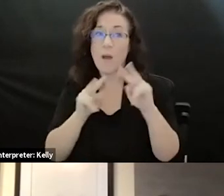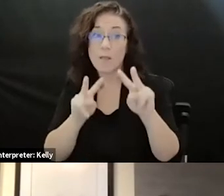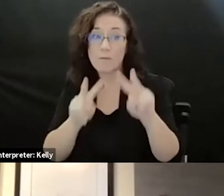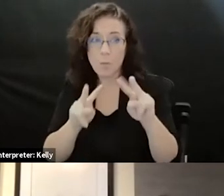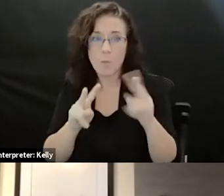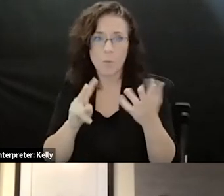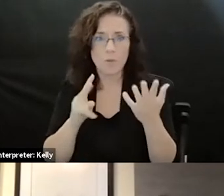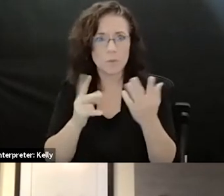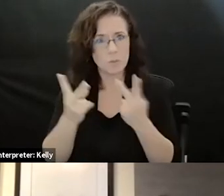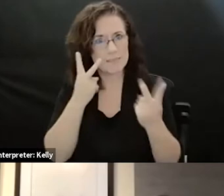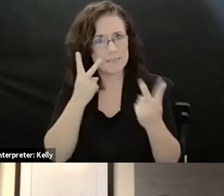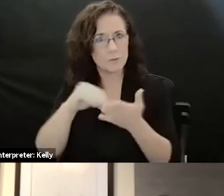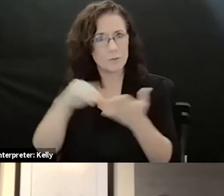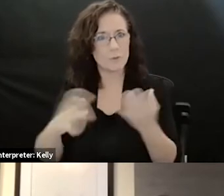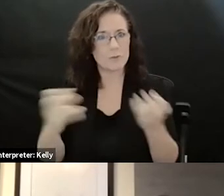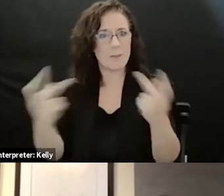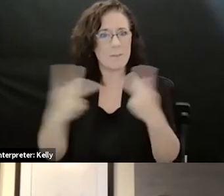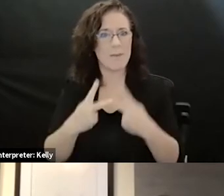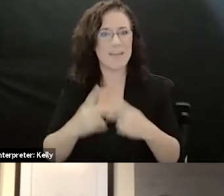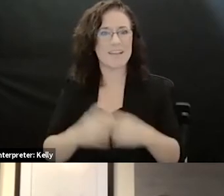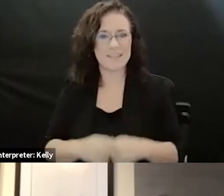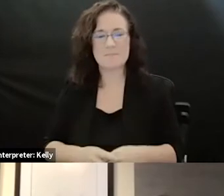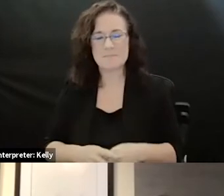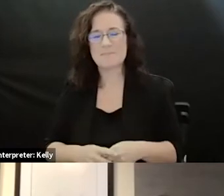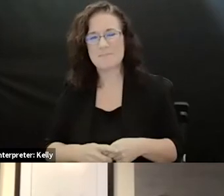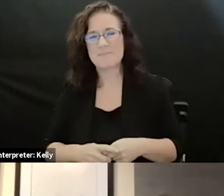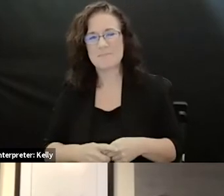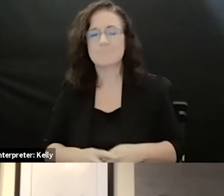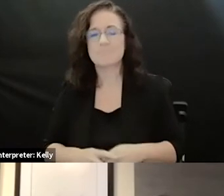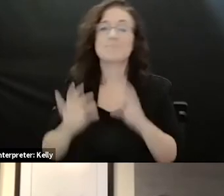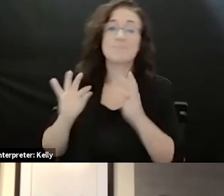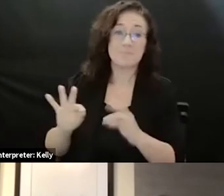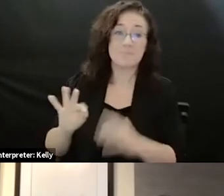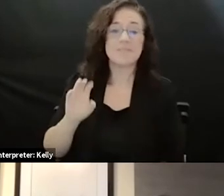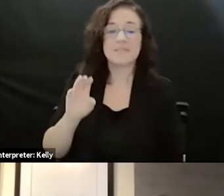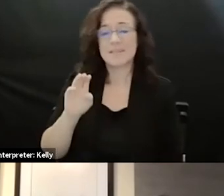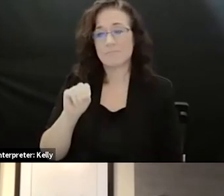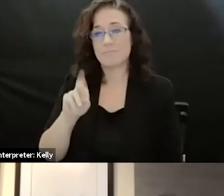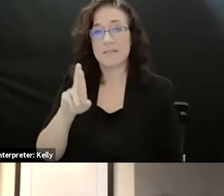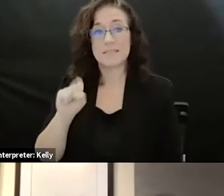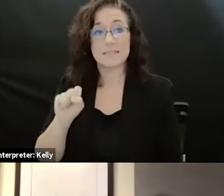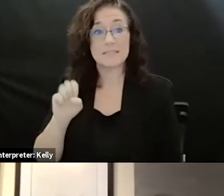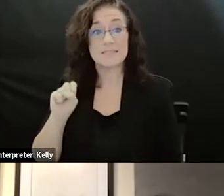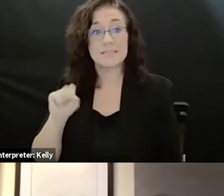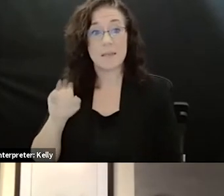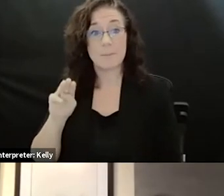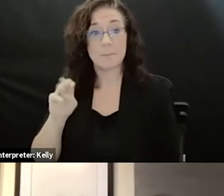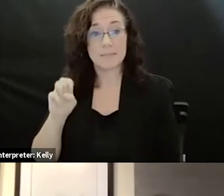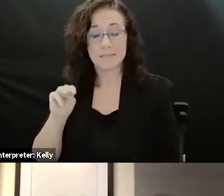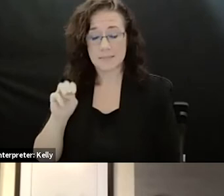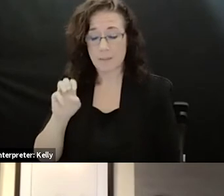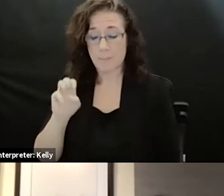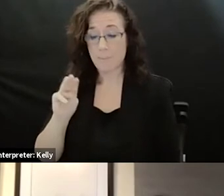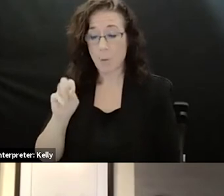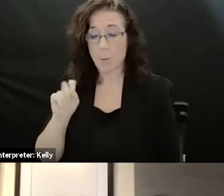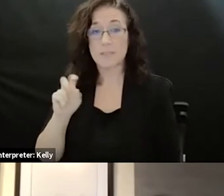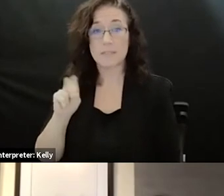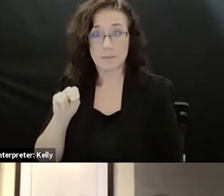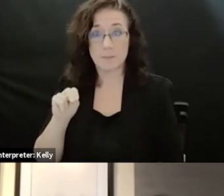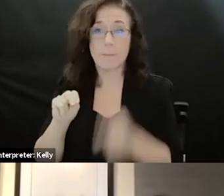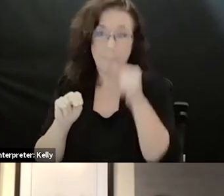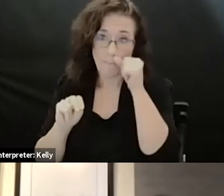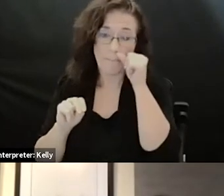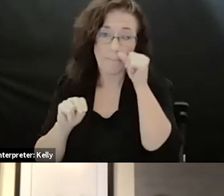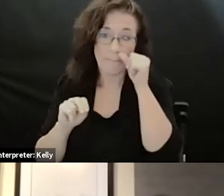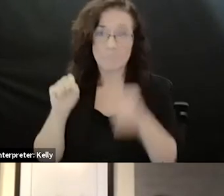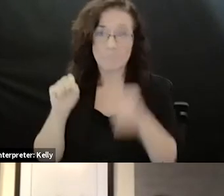thank you indeed um thank you miss sims moton yes thank you i'd also want to echo miss